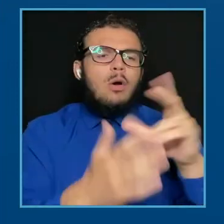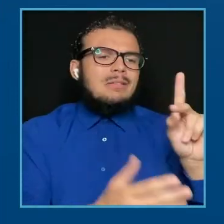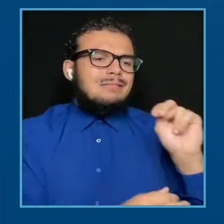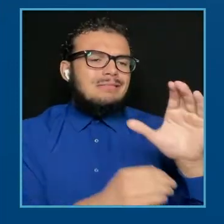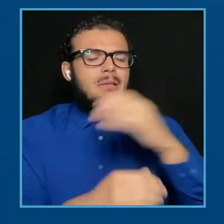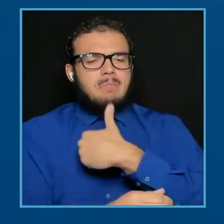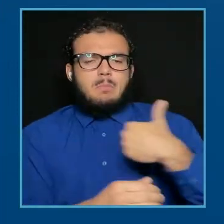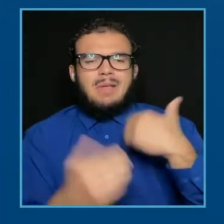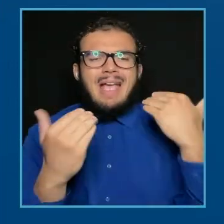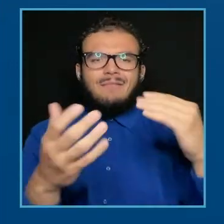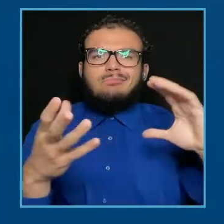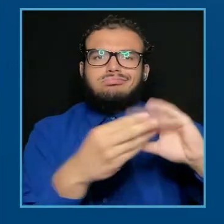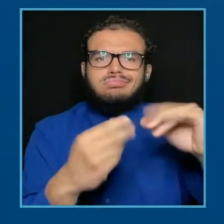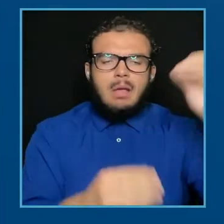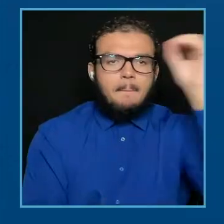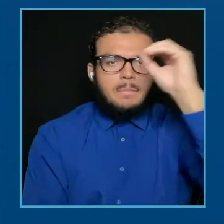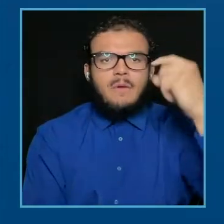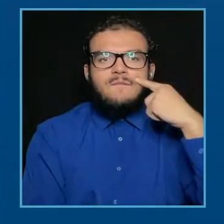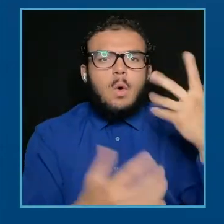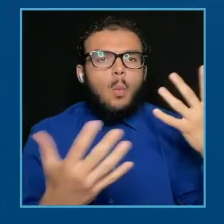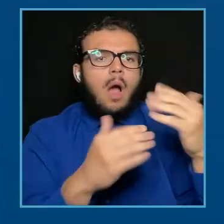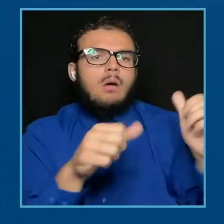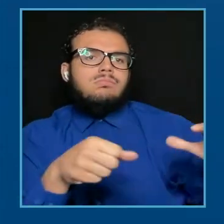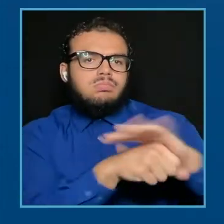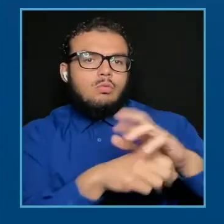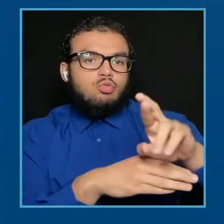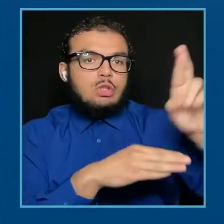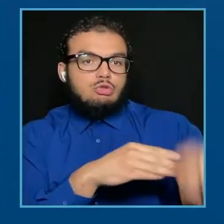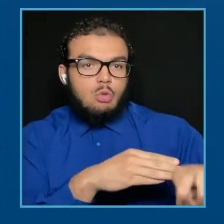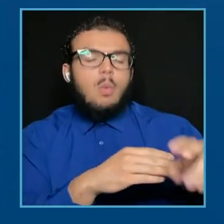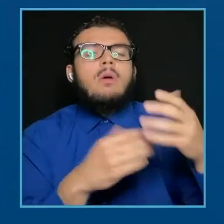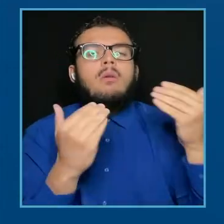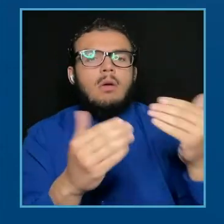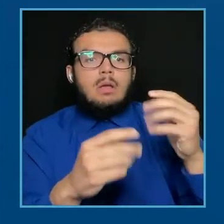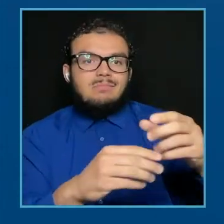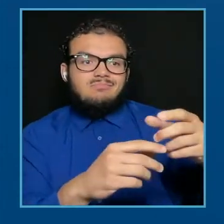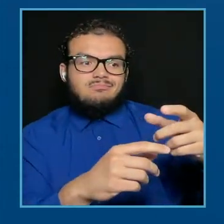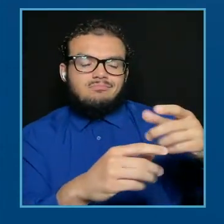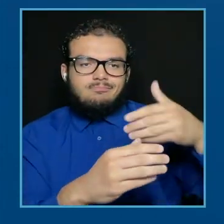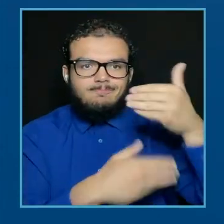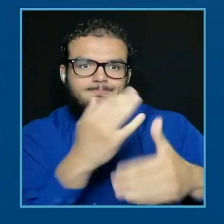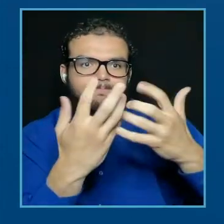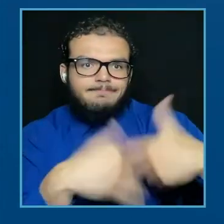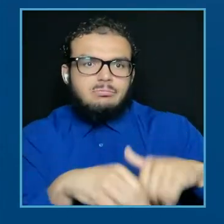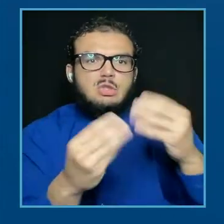say in the ultimate result and then to execute on the solution we